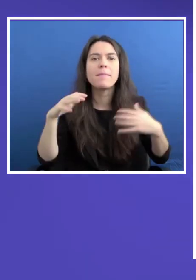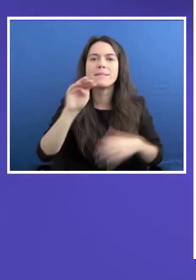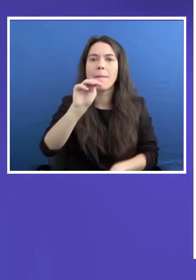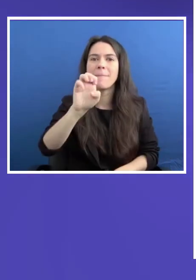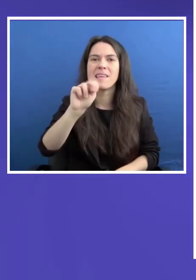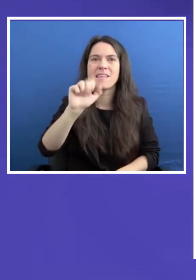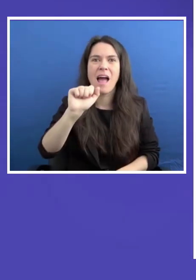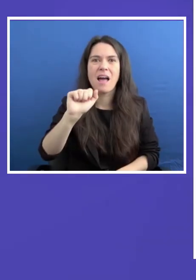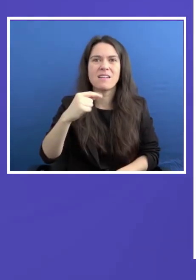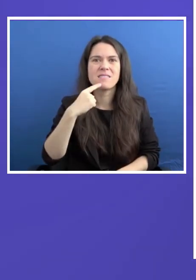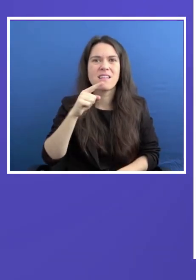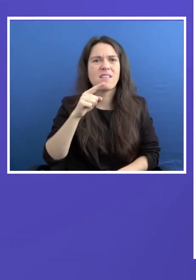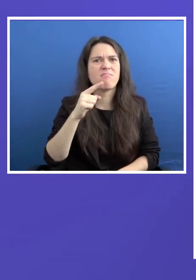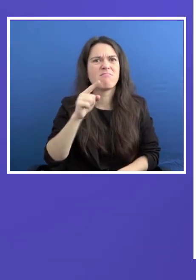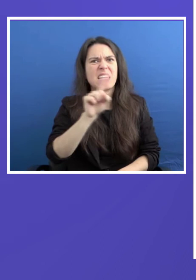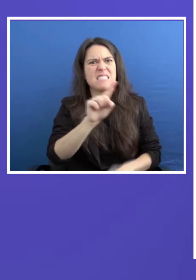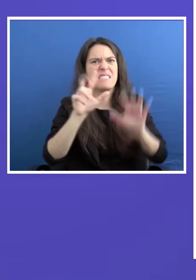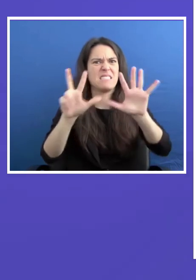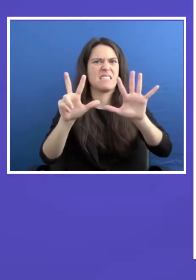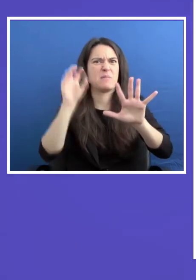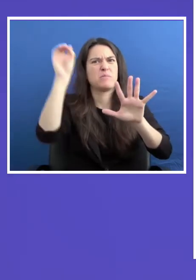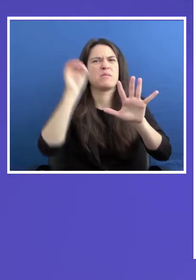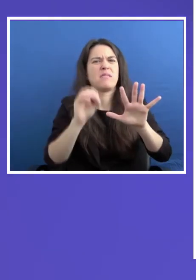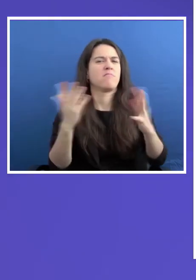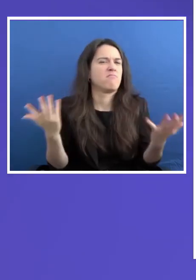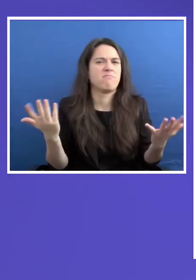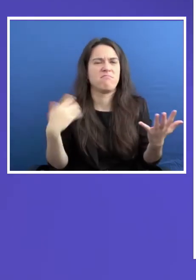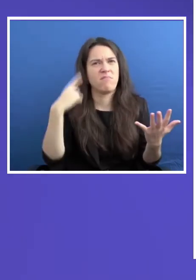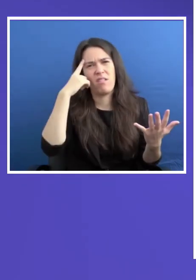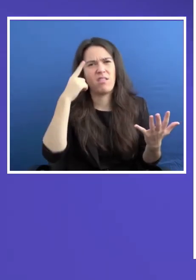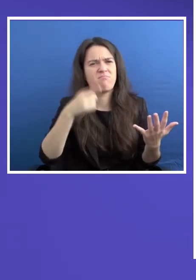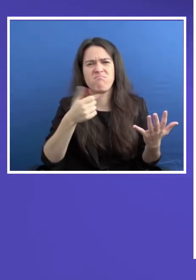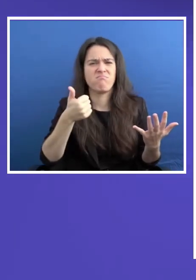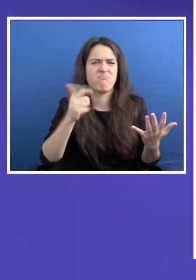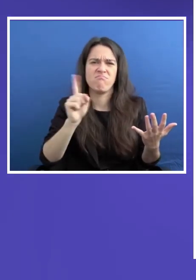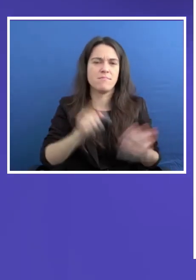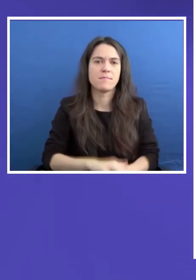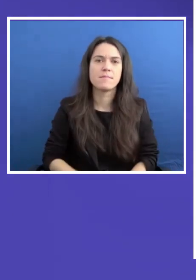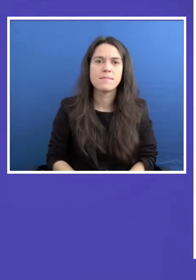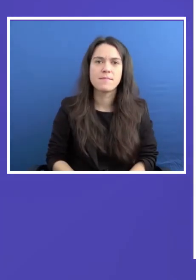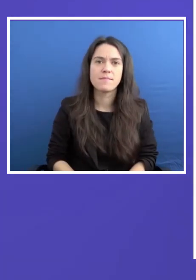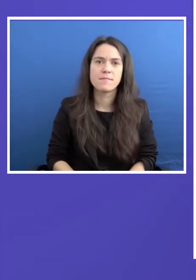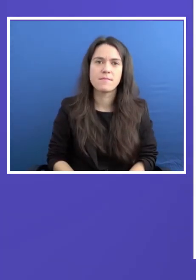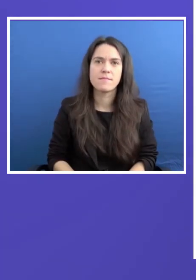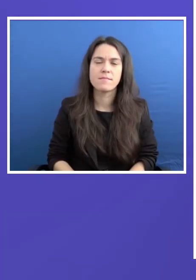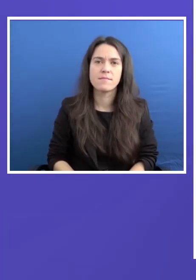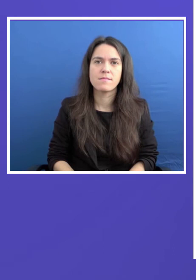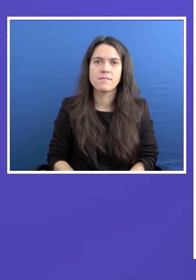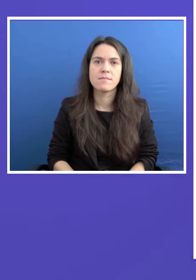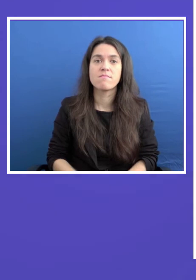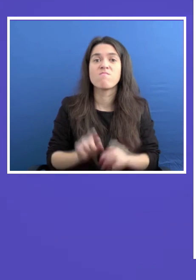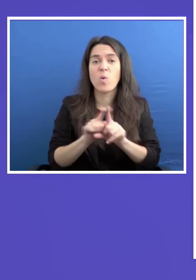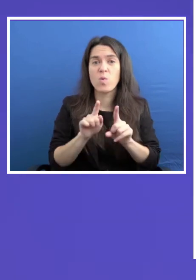18%. It can also not be satisfying to have only 13 to 15%